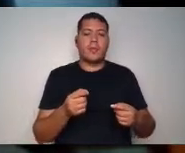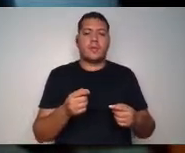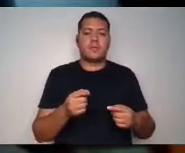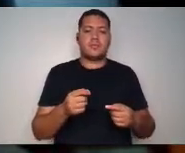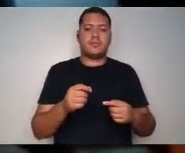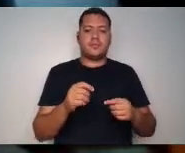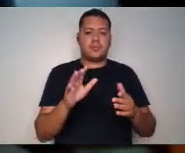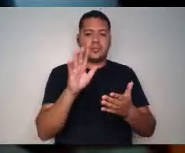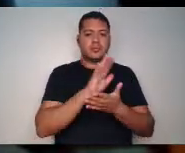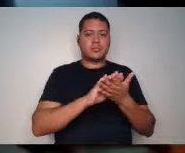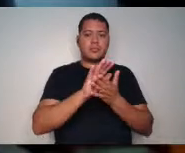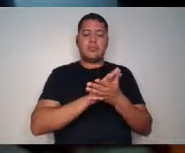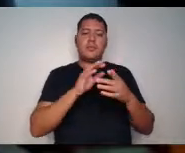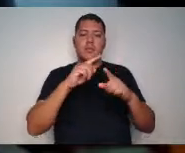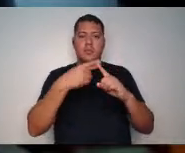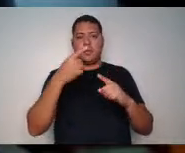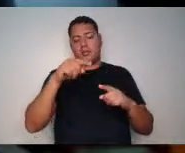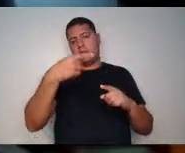it was supposed to